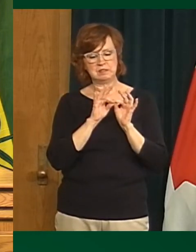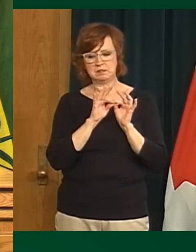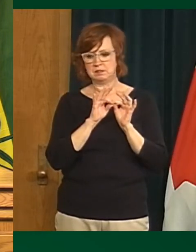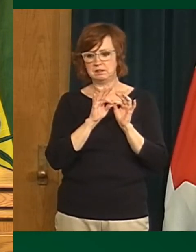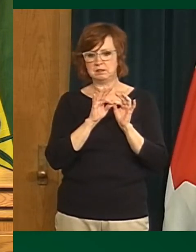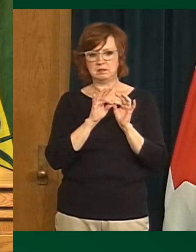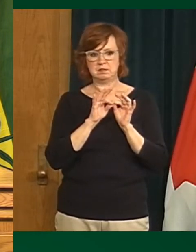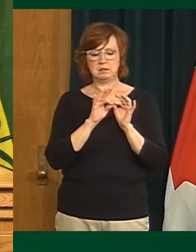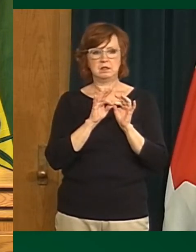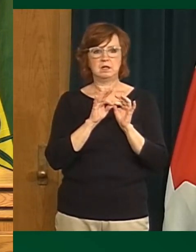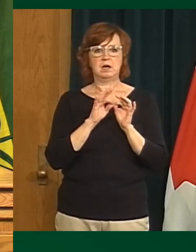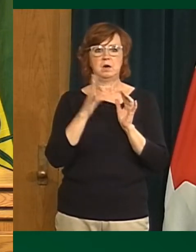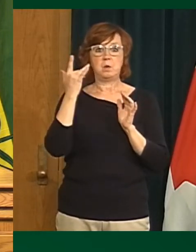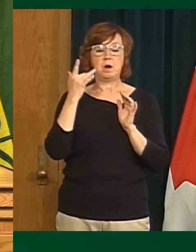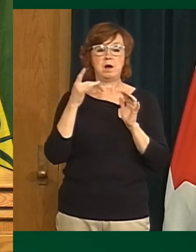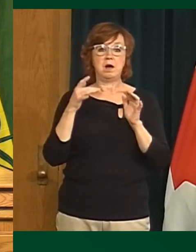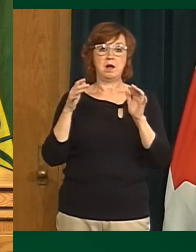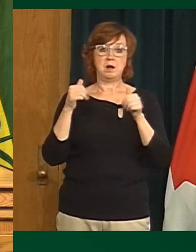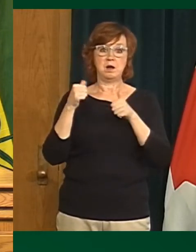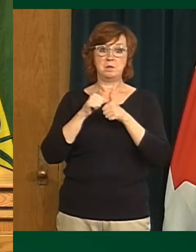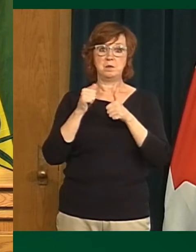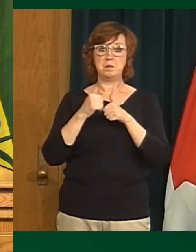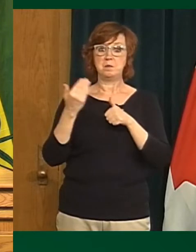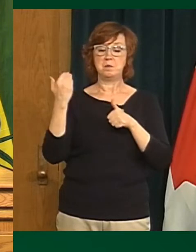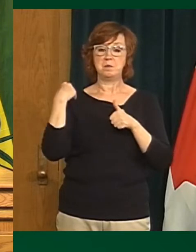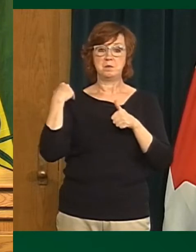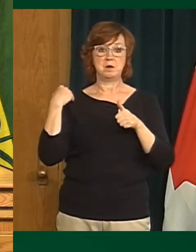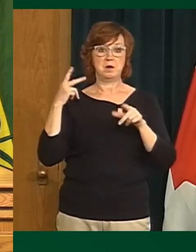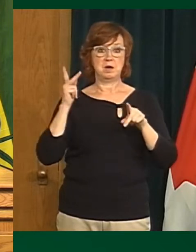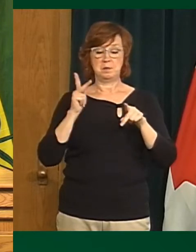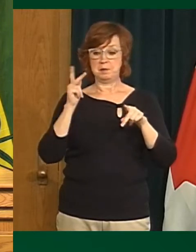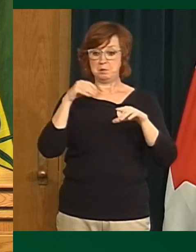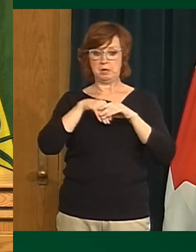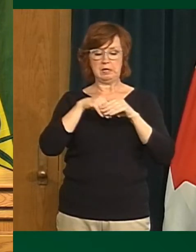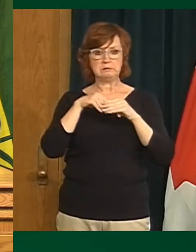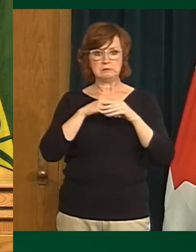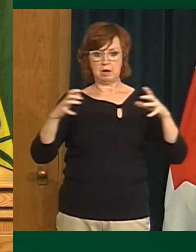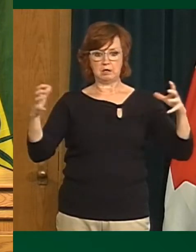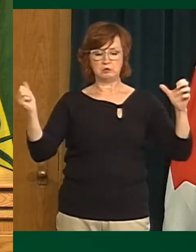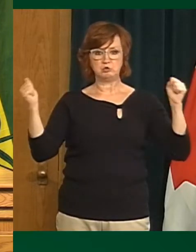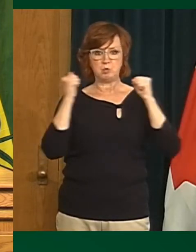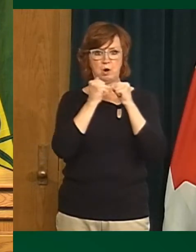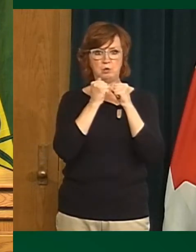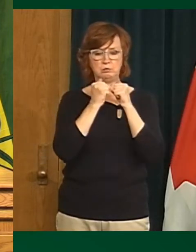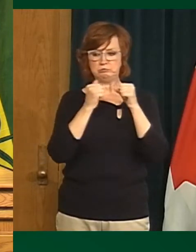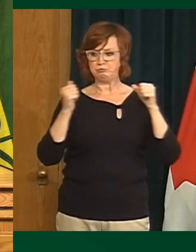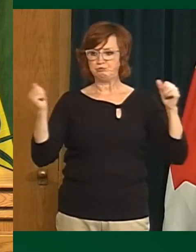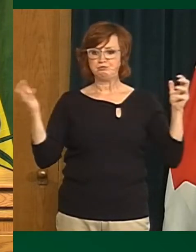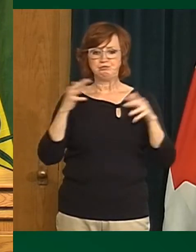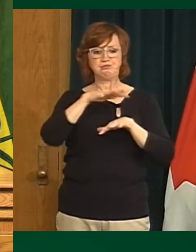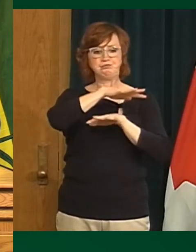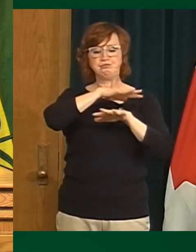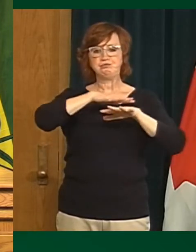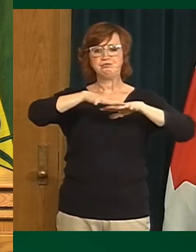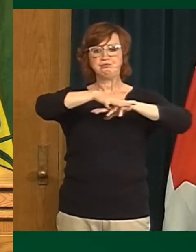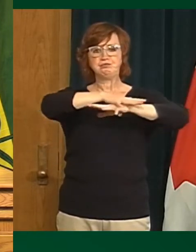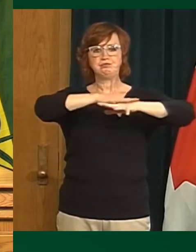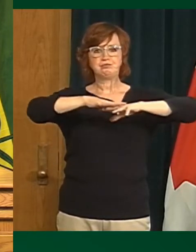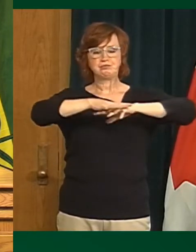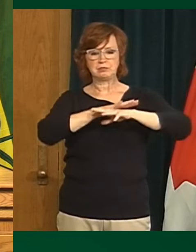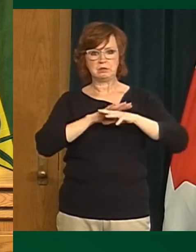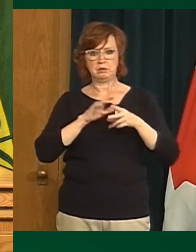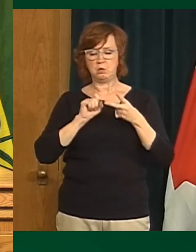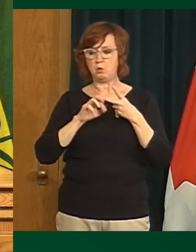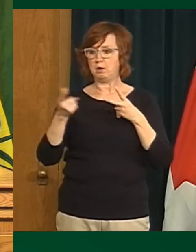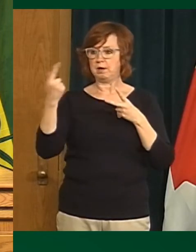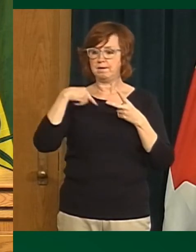example, in the past, we've seen transmission happening when people are crowded indoors or when there's food involved. So whenever we learn something new that's of value as part of